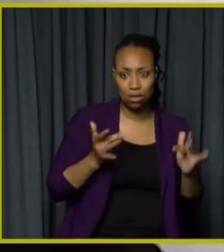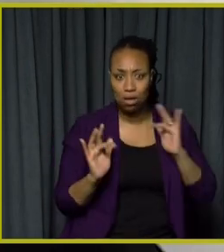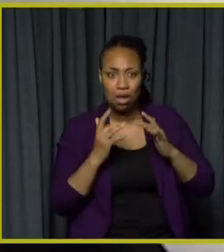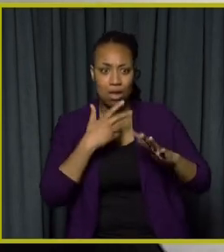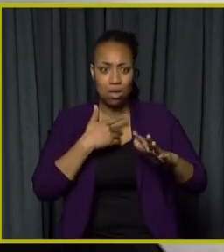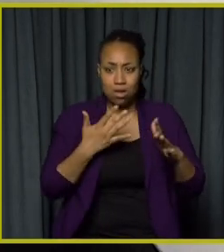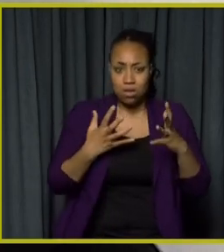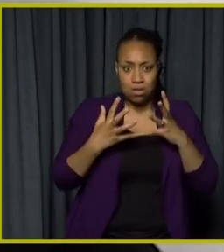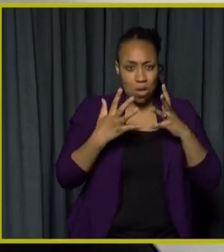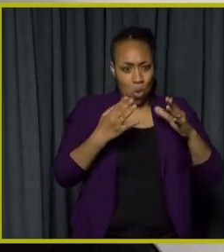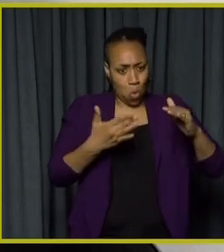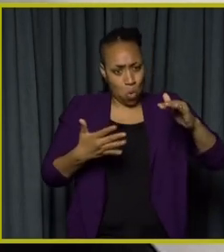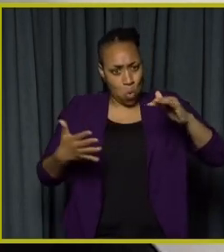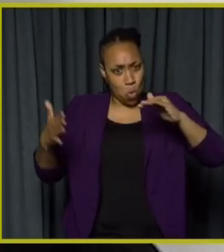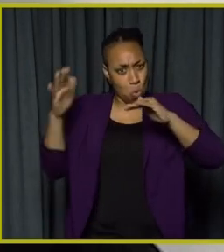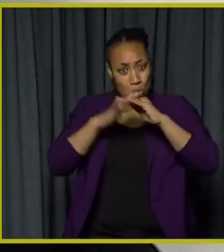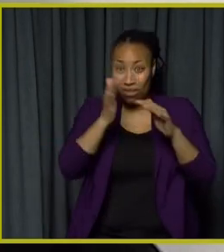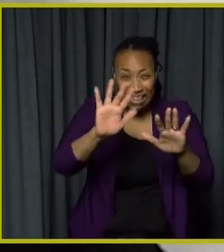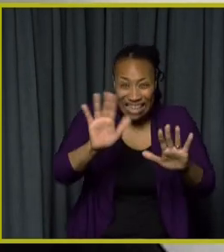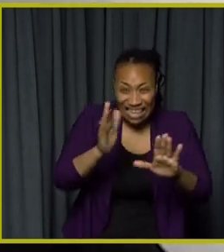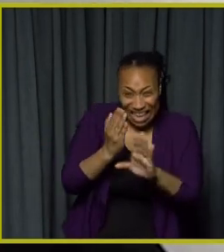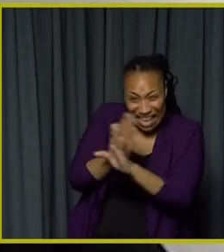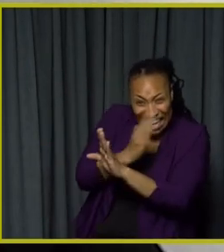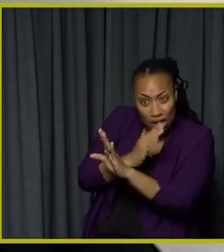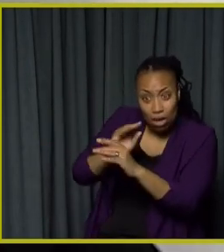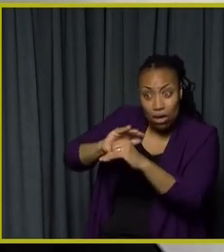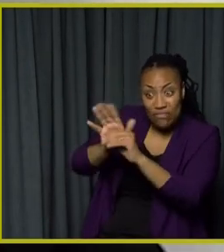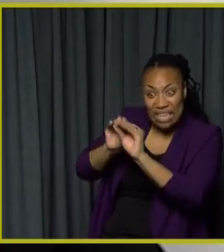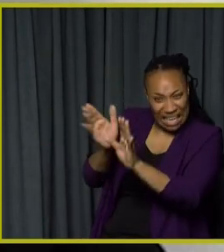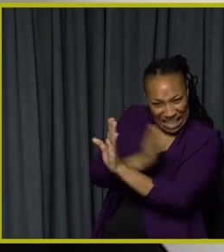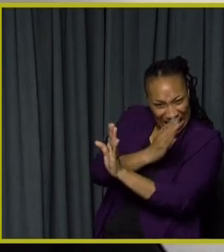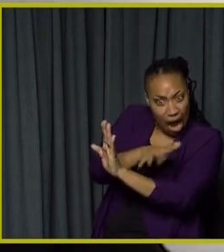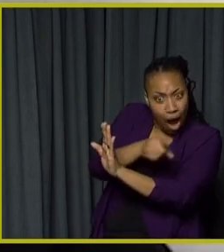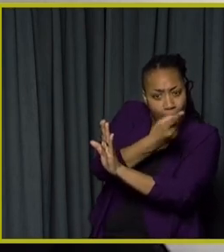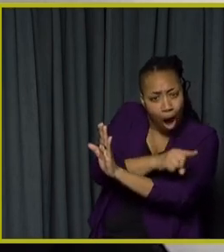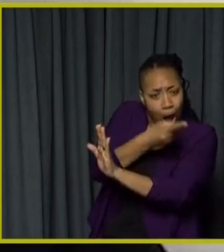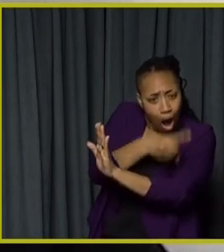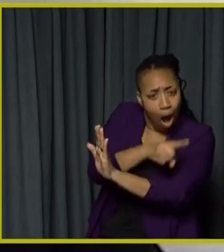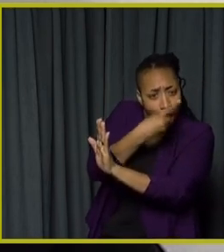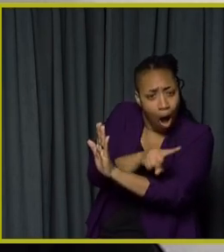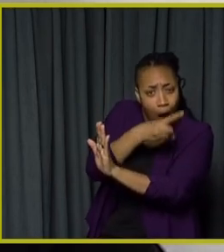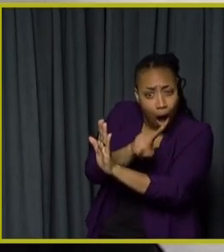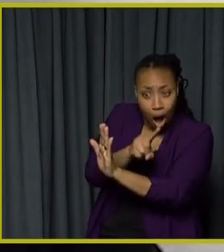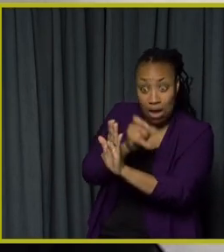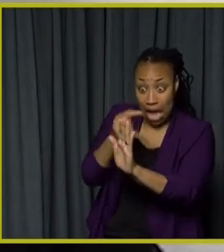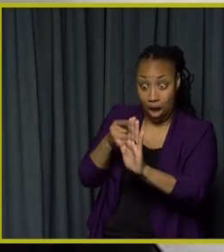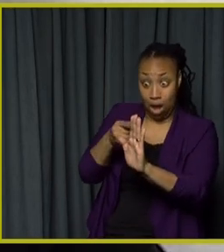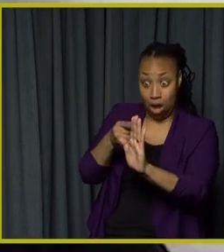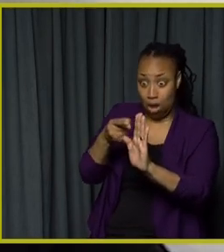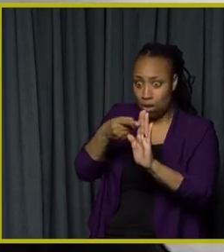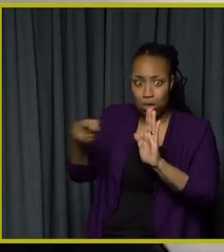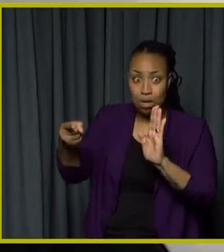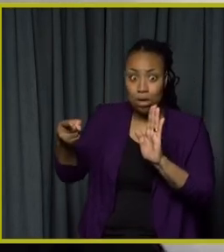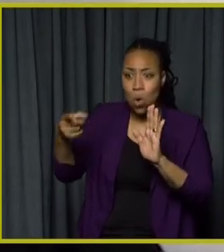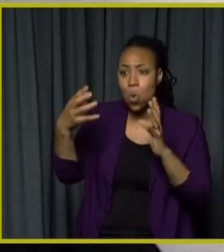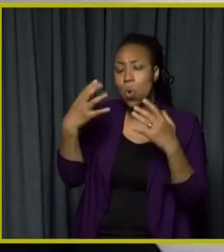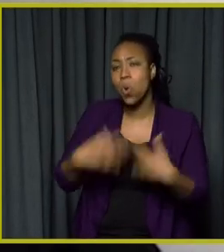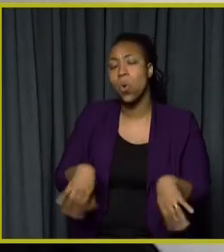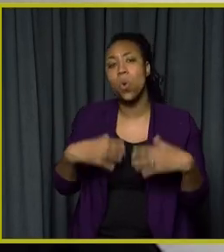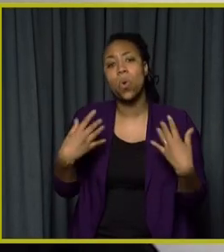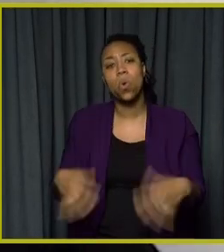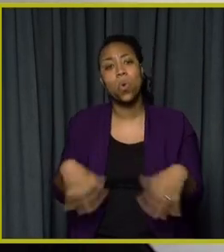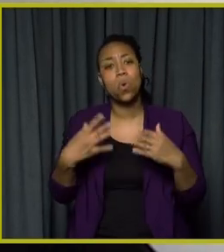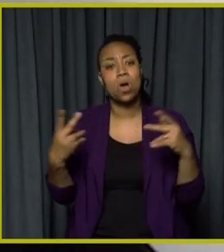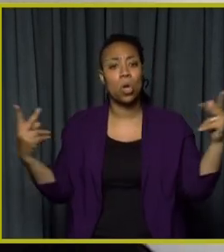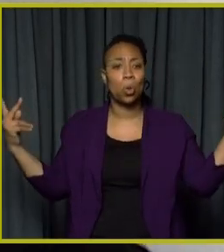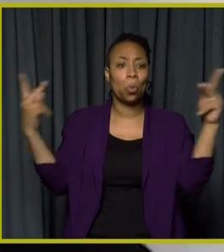the pandemic, 10 million of these workers have lost their jobs, and 60% are reporting that they cannot access unemployment insurance because that subminimum